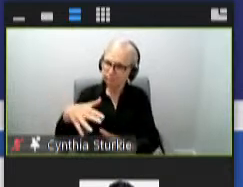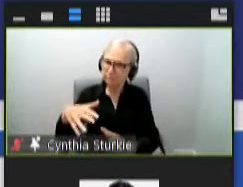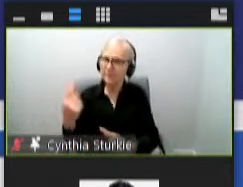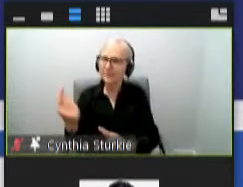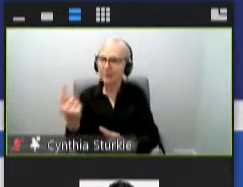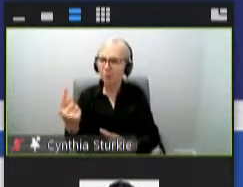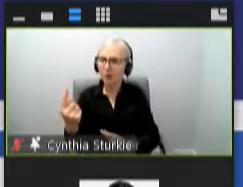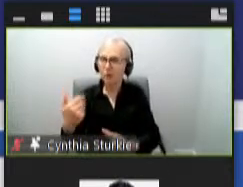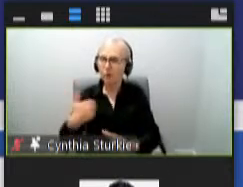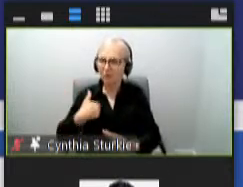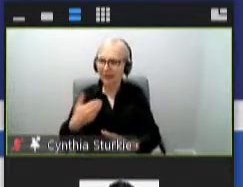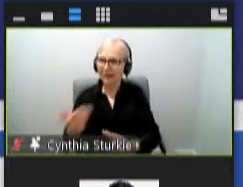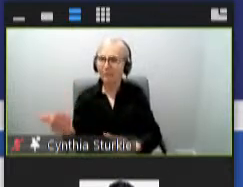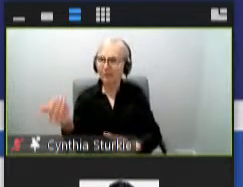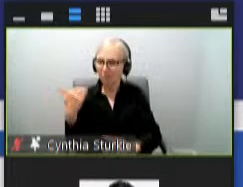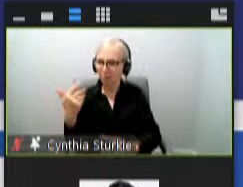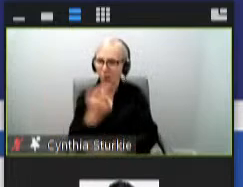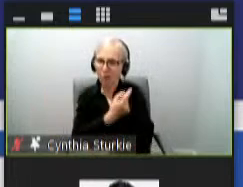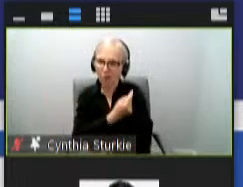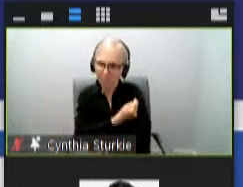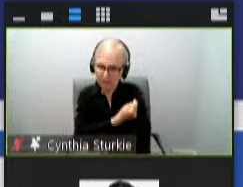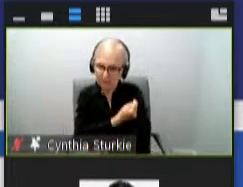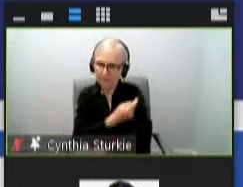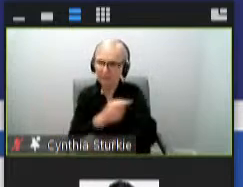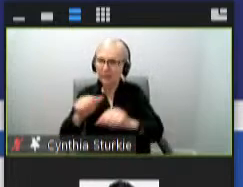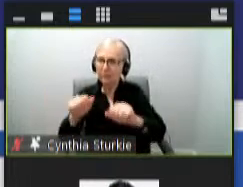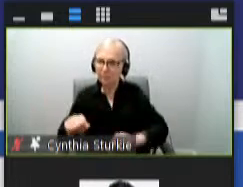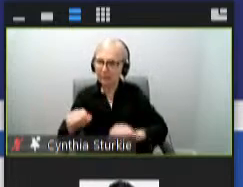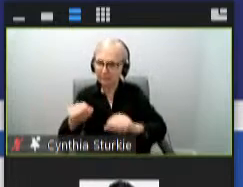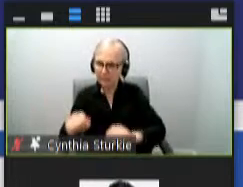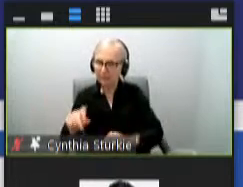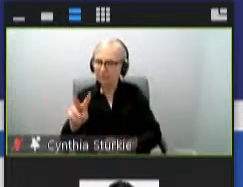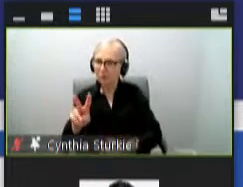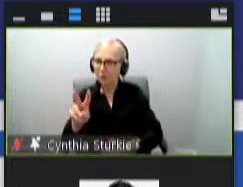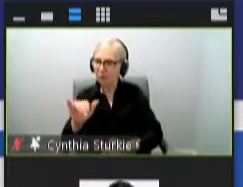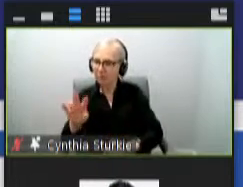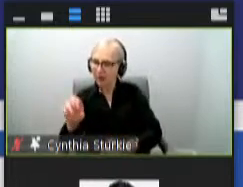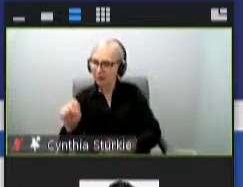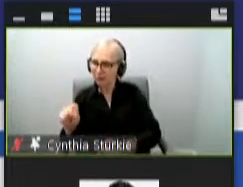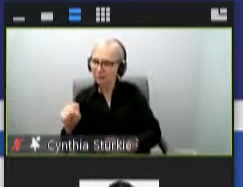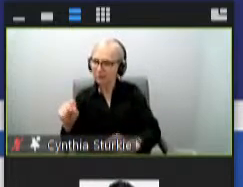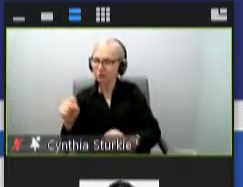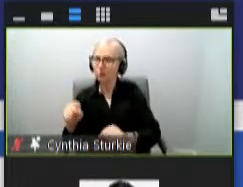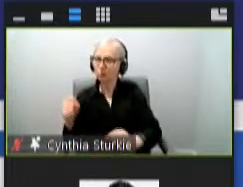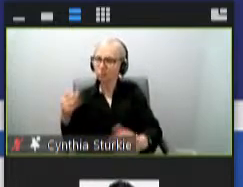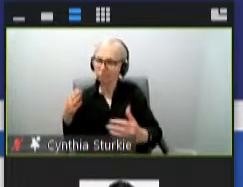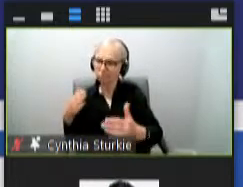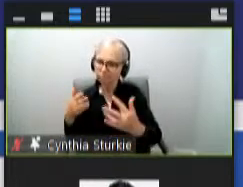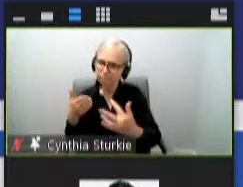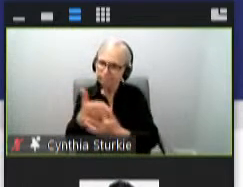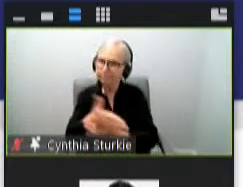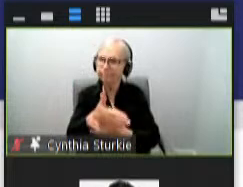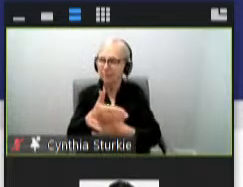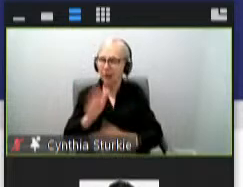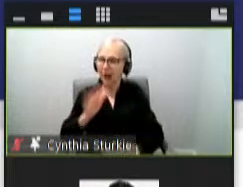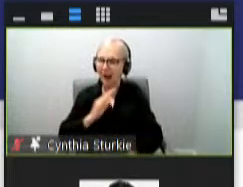infected or someone who's vaccinated. So that ability for the virus to evade our immune system. Next slide, please.